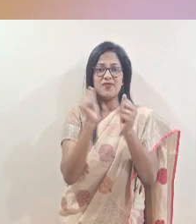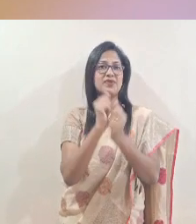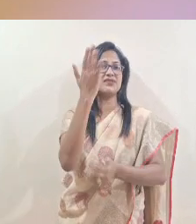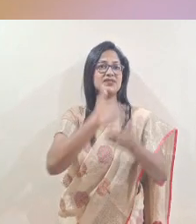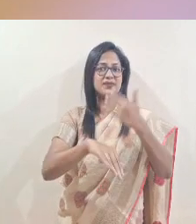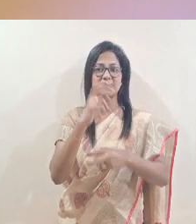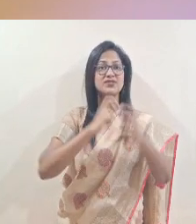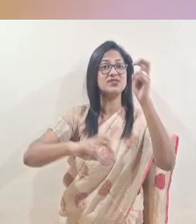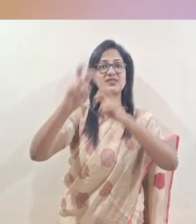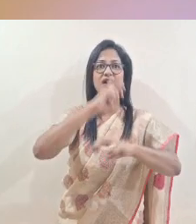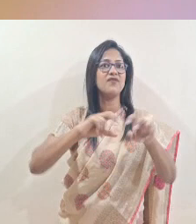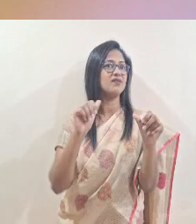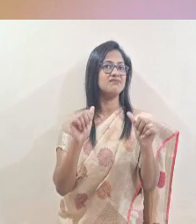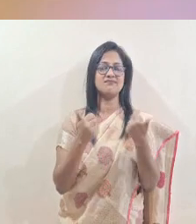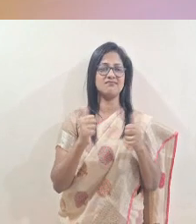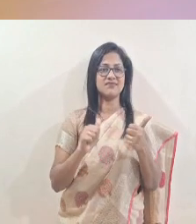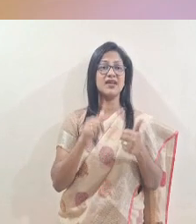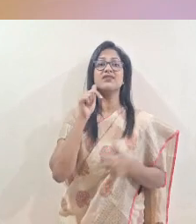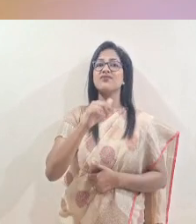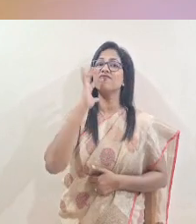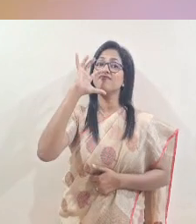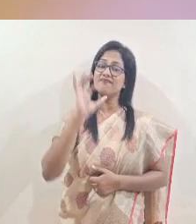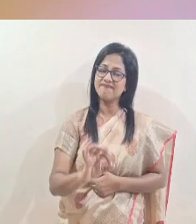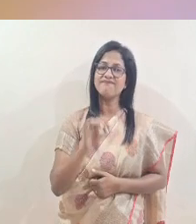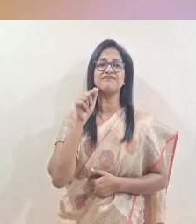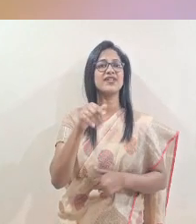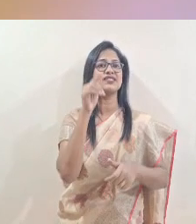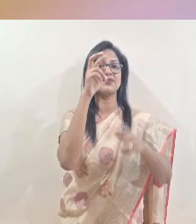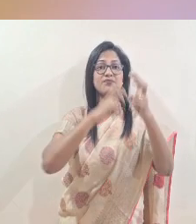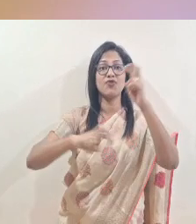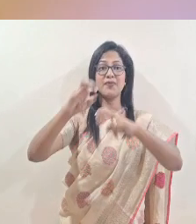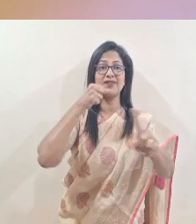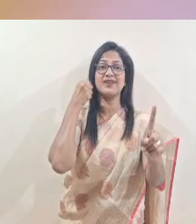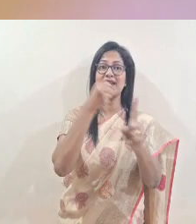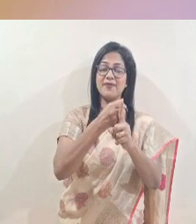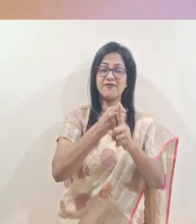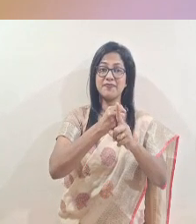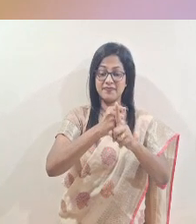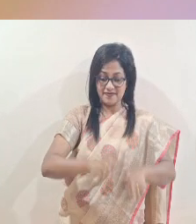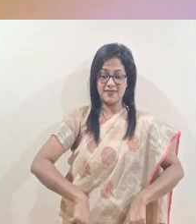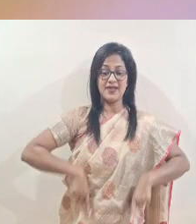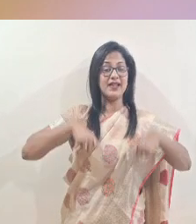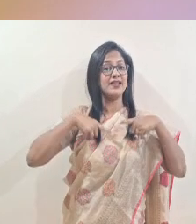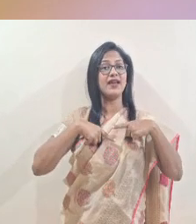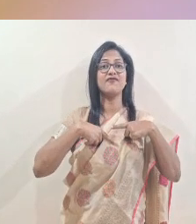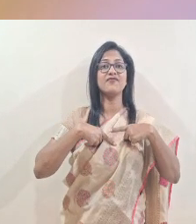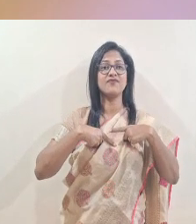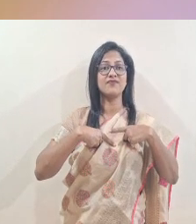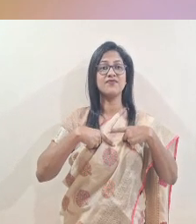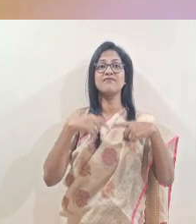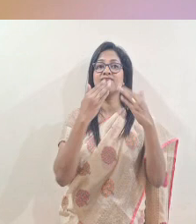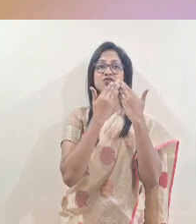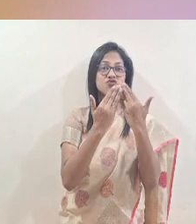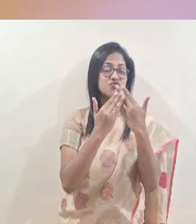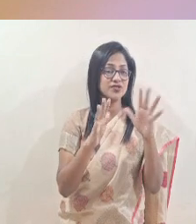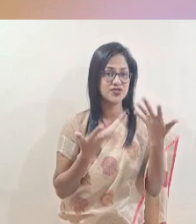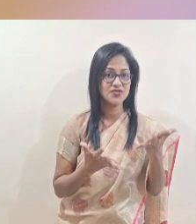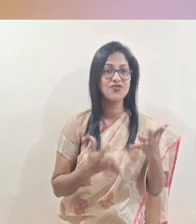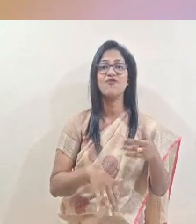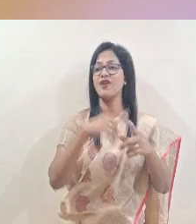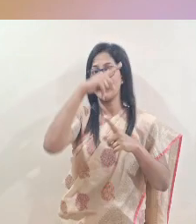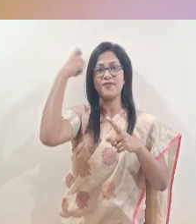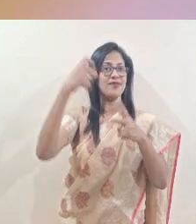disabilities, if they are not able to travel, the fact is this mobility impacts their entire lives. They do not receive education, they do not